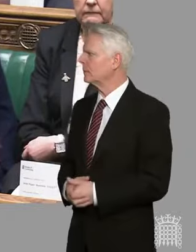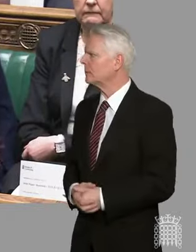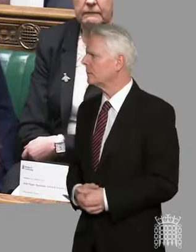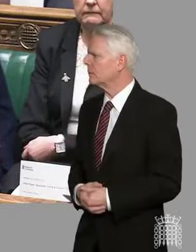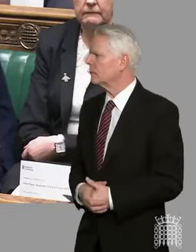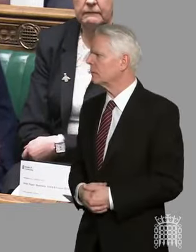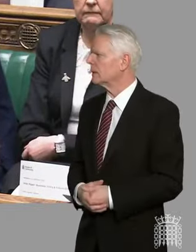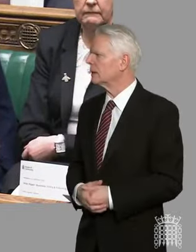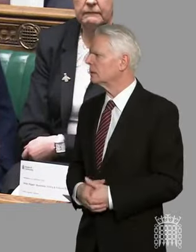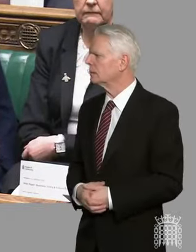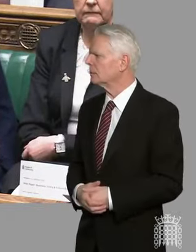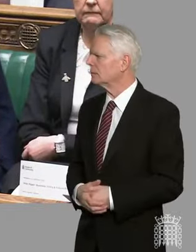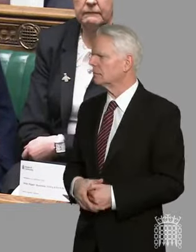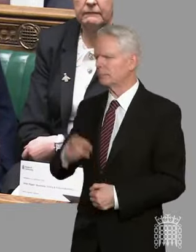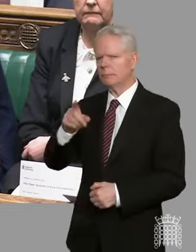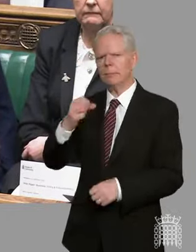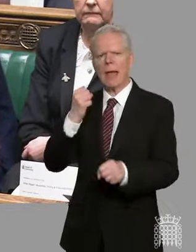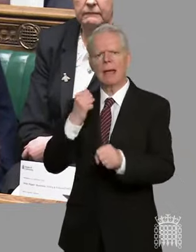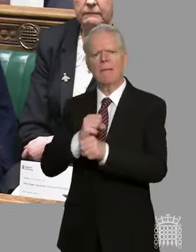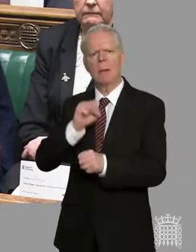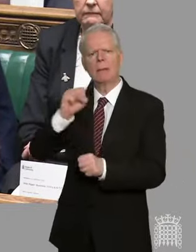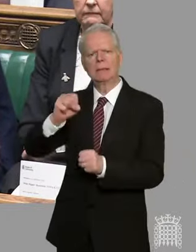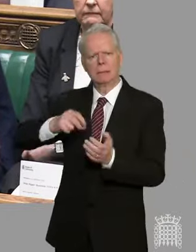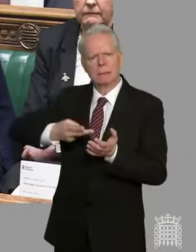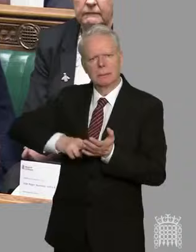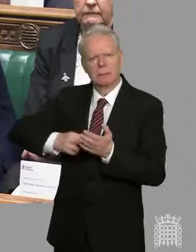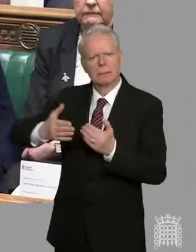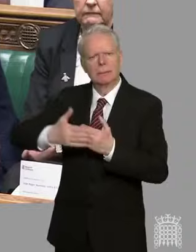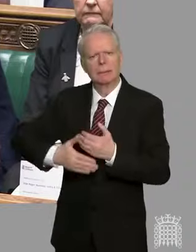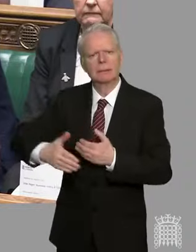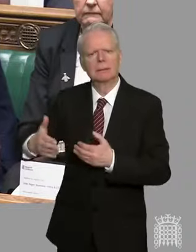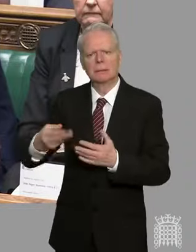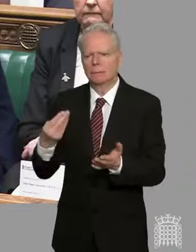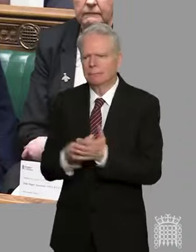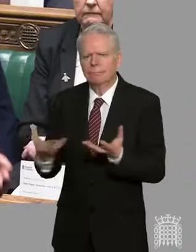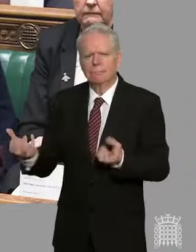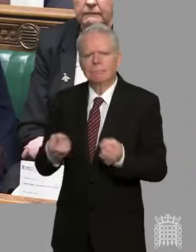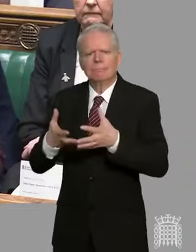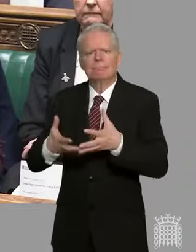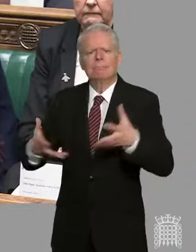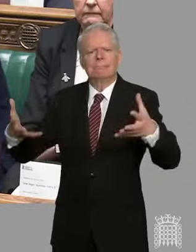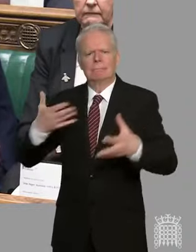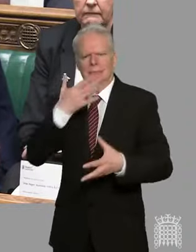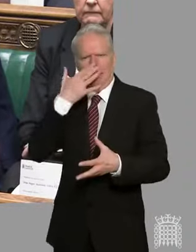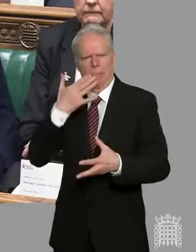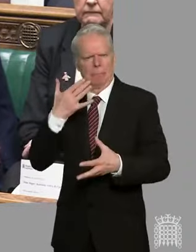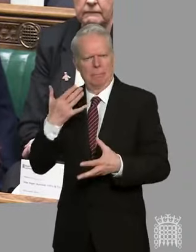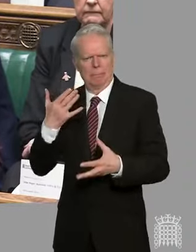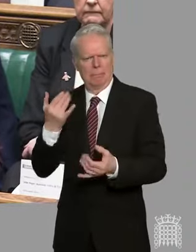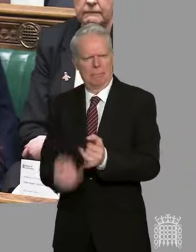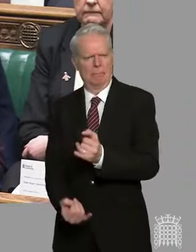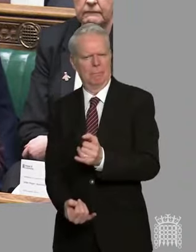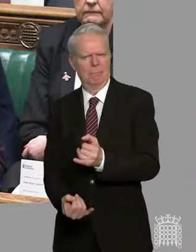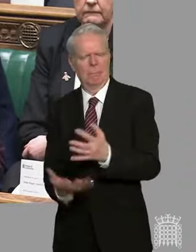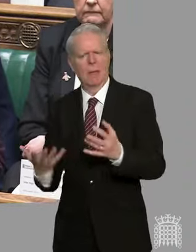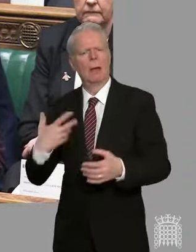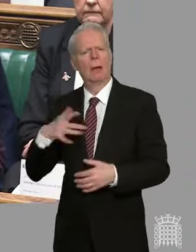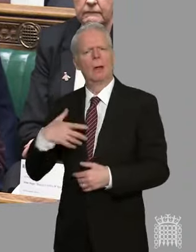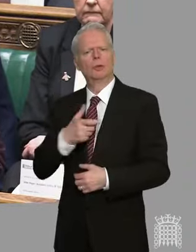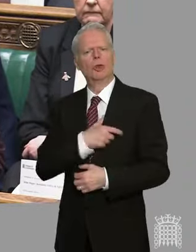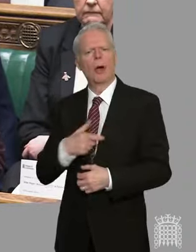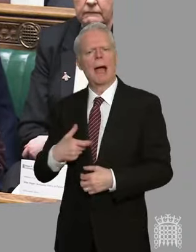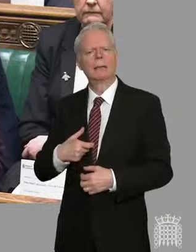have green growth transport companies, including hybrid air vehicles and clean power hydrogen, alongside the reopening of Doncaster